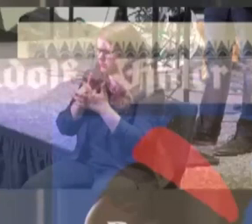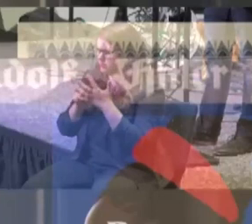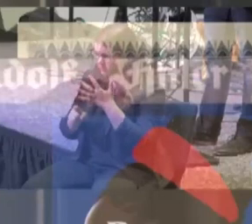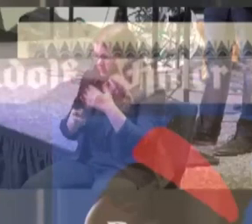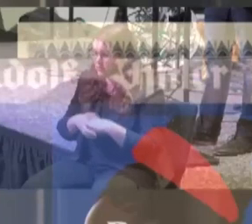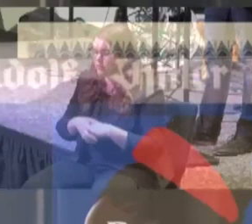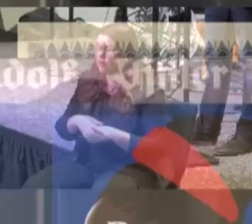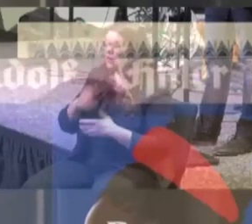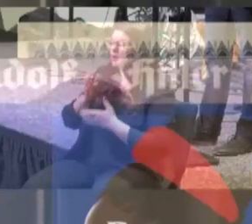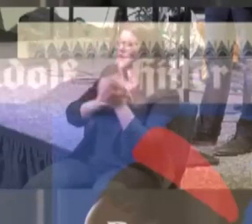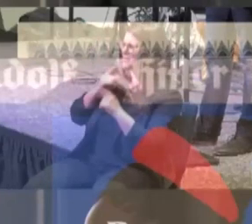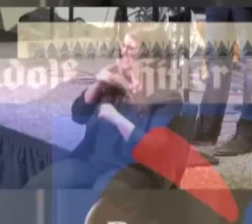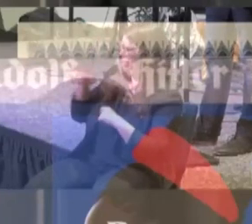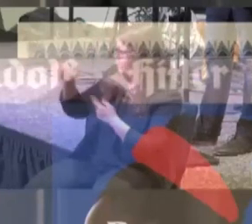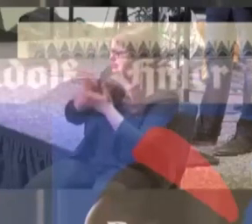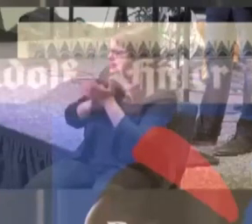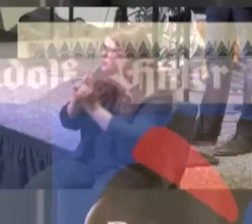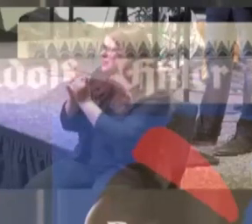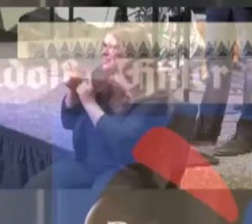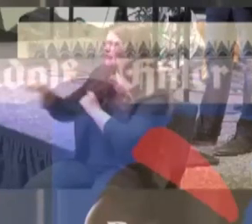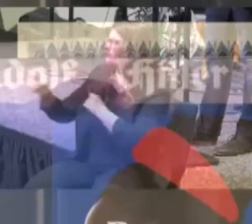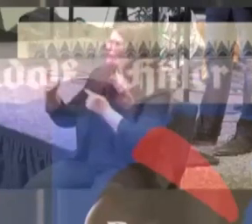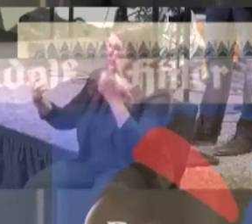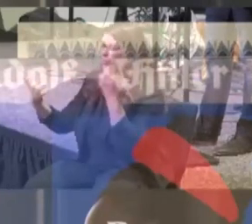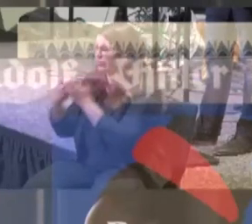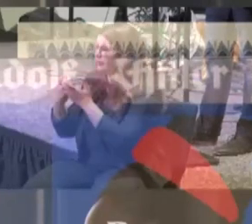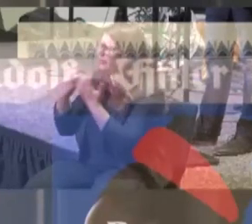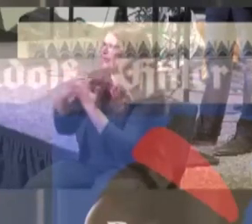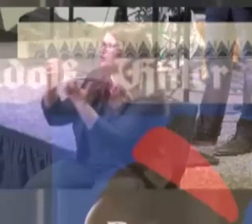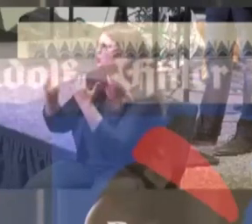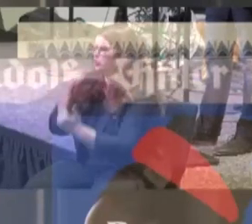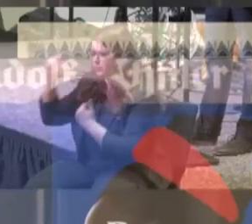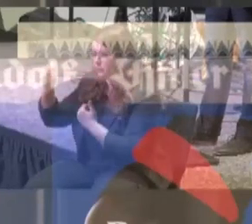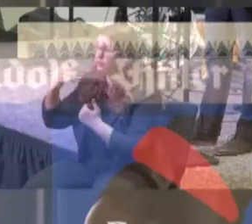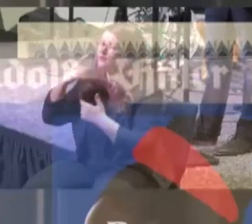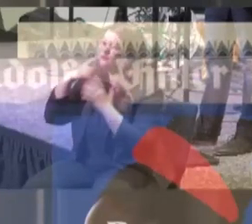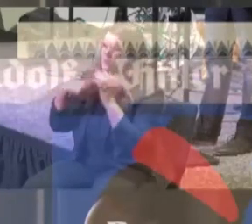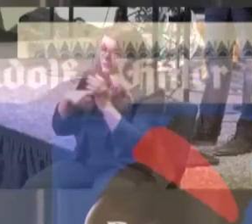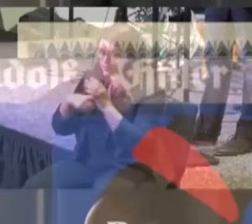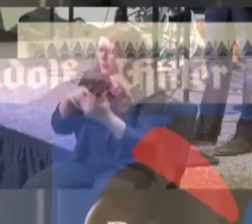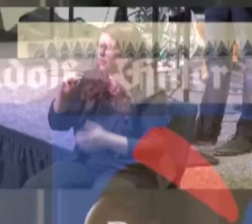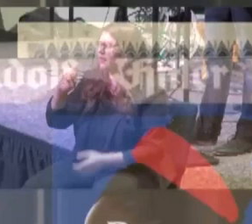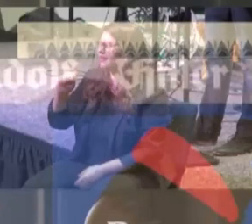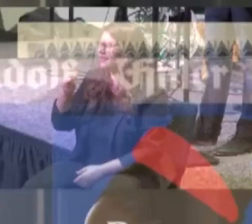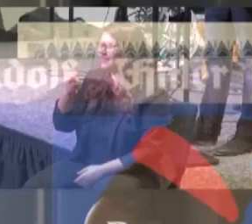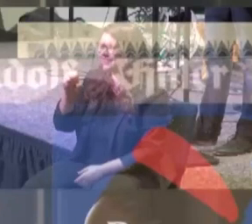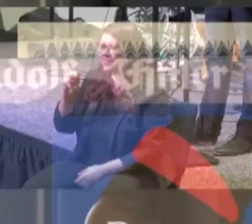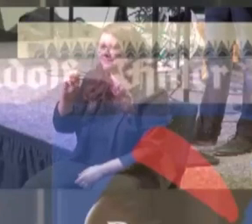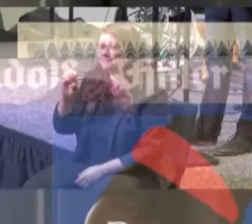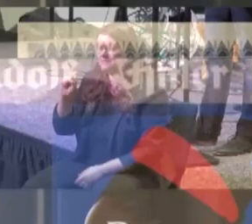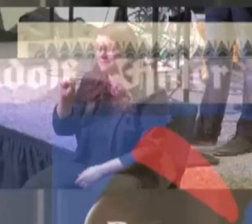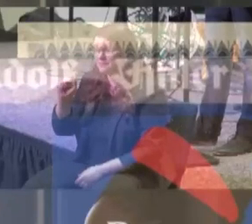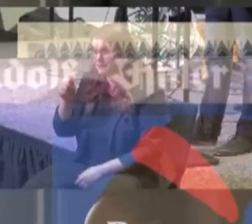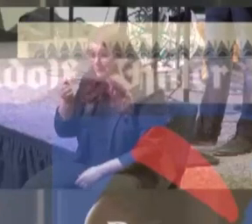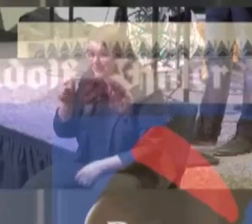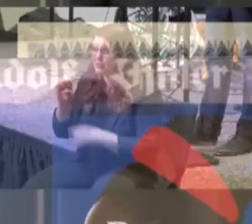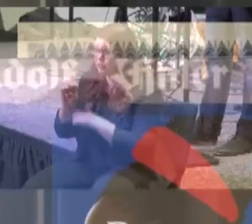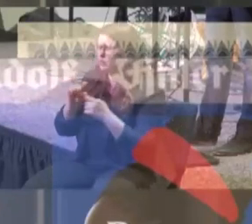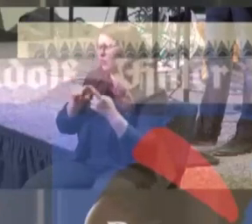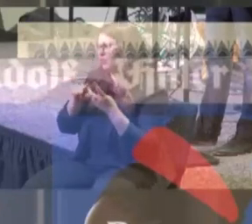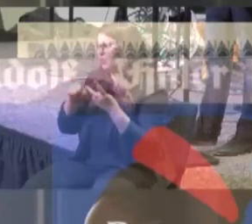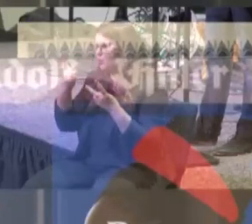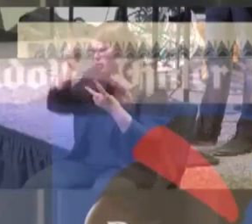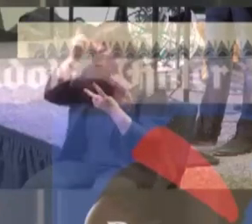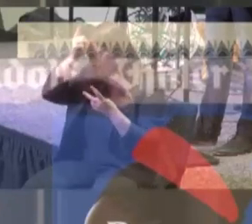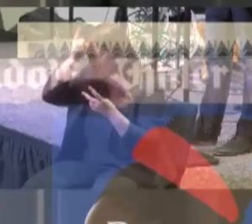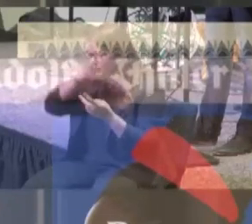of excessive accommodation to the audience has been aimed at translations serving youth, the message, and the German Volksbibel,